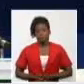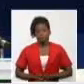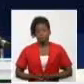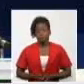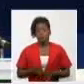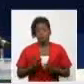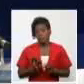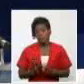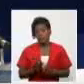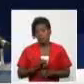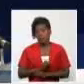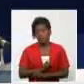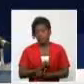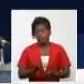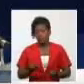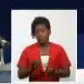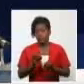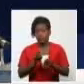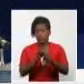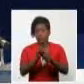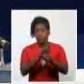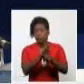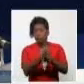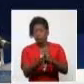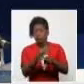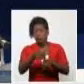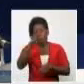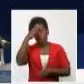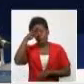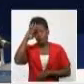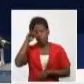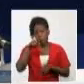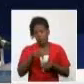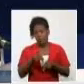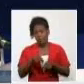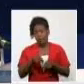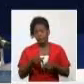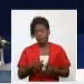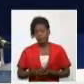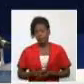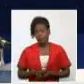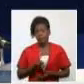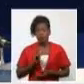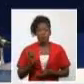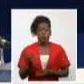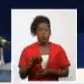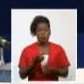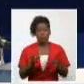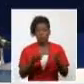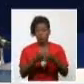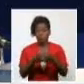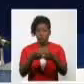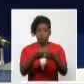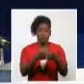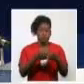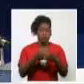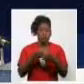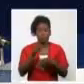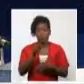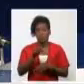shows no symptoms at all. To date, all of the confirmed cases in the